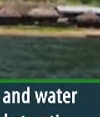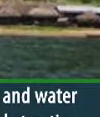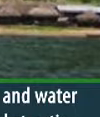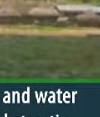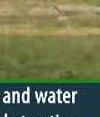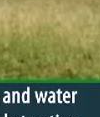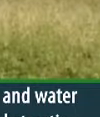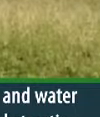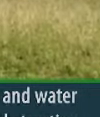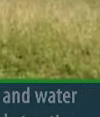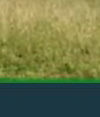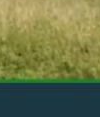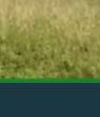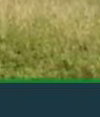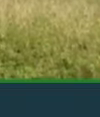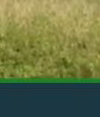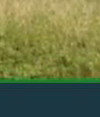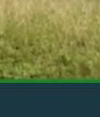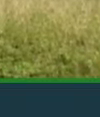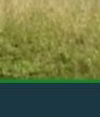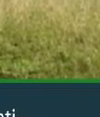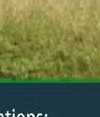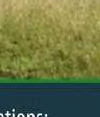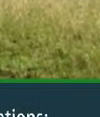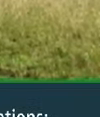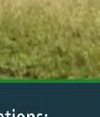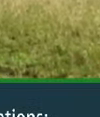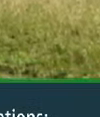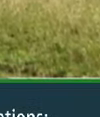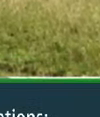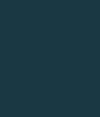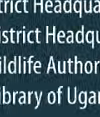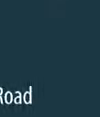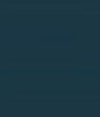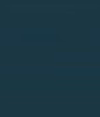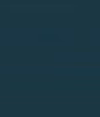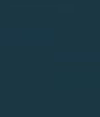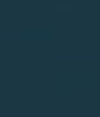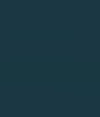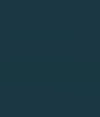and supporting infrastructure. Copies of the report are available at the following locations.